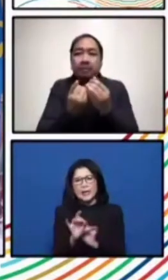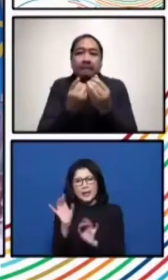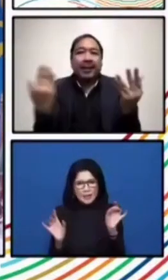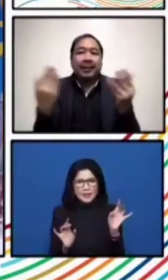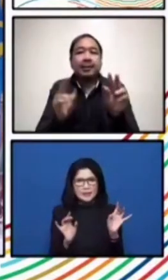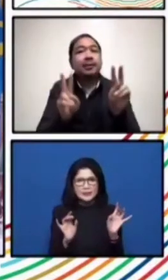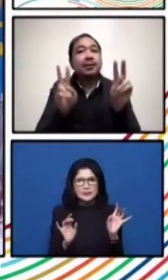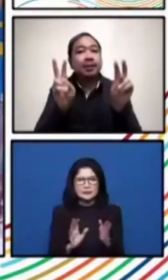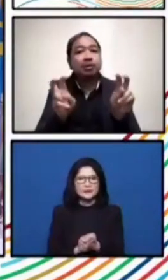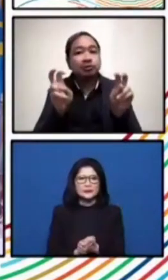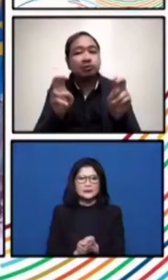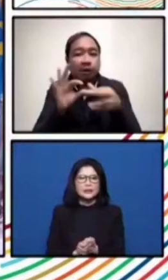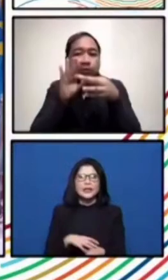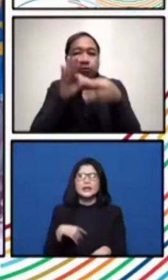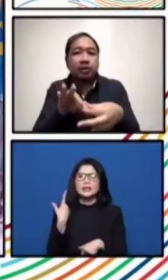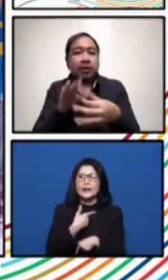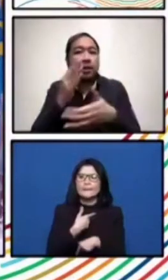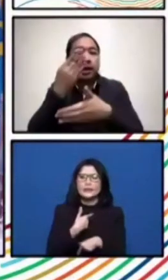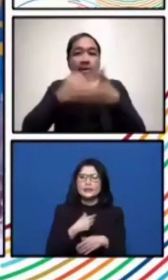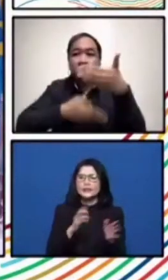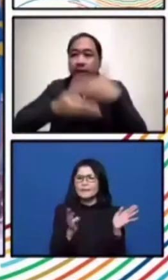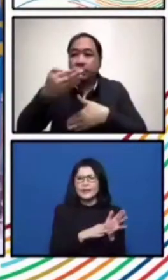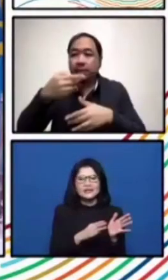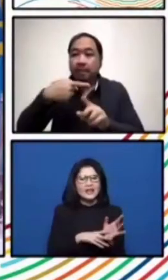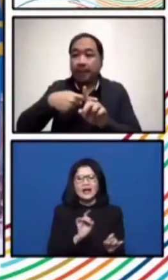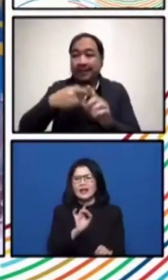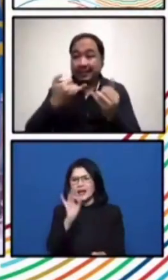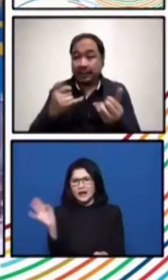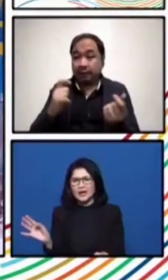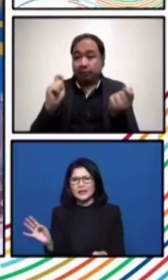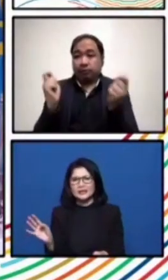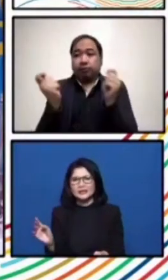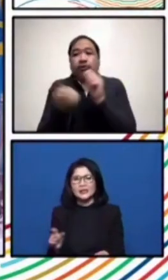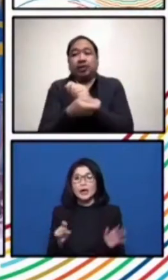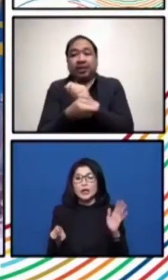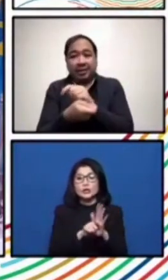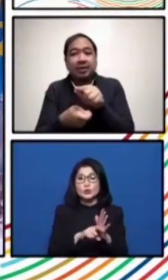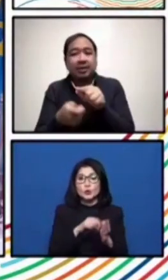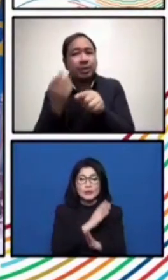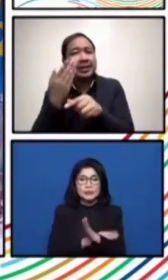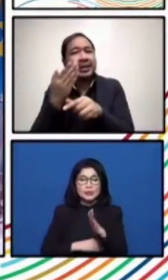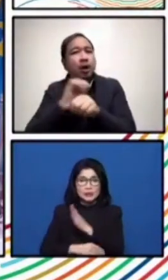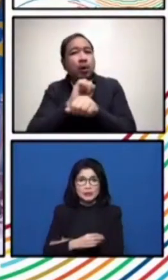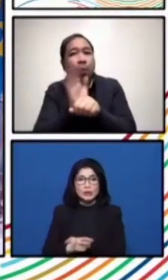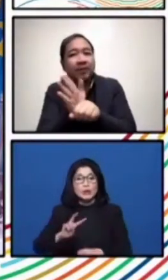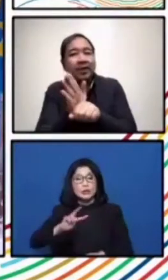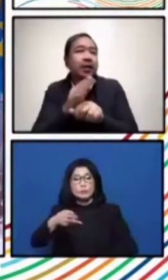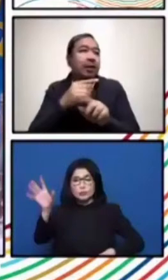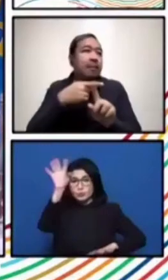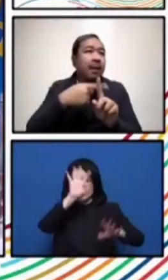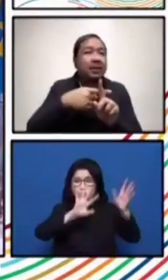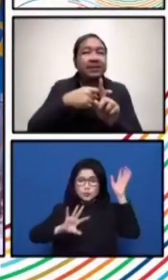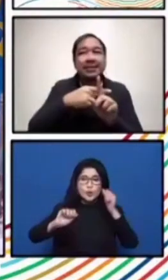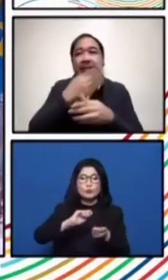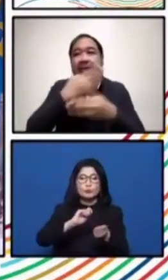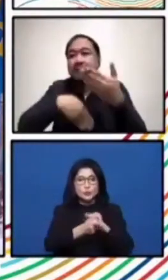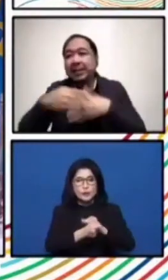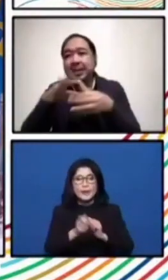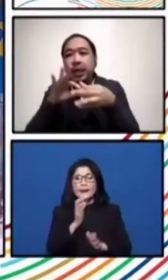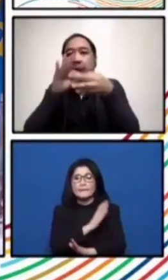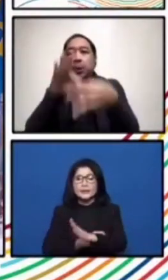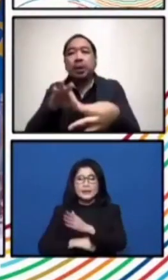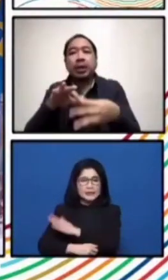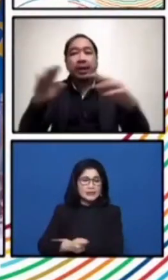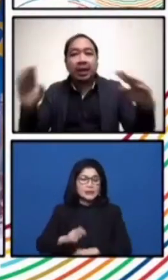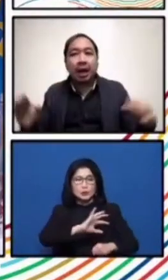in terms of disability and climate change disability and uh covid-19 disability and volcano but with the time I'll